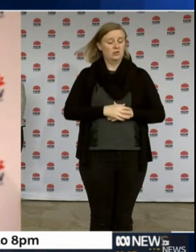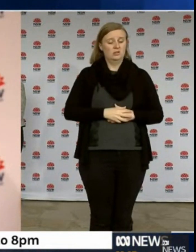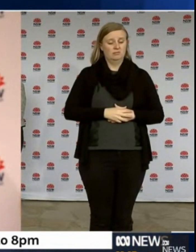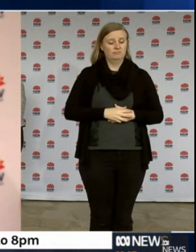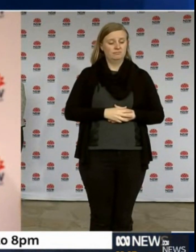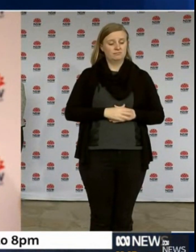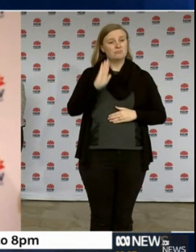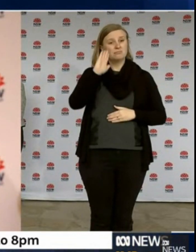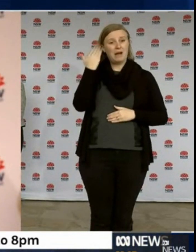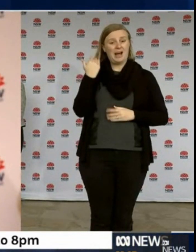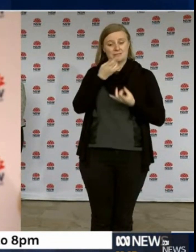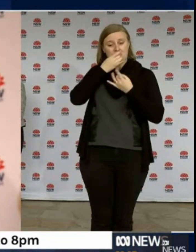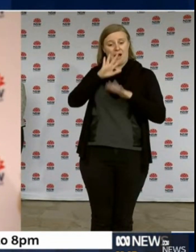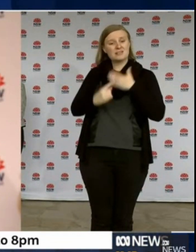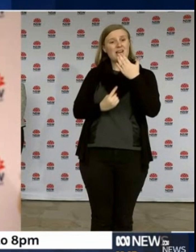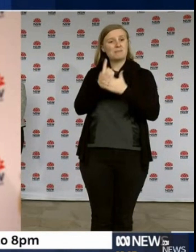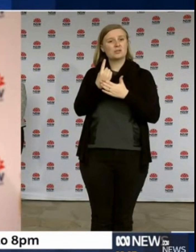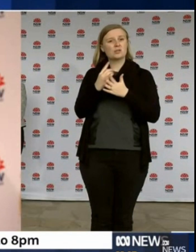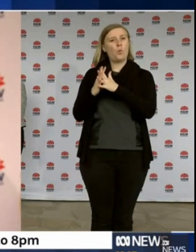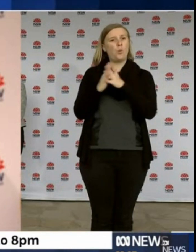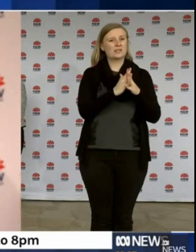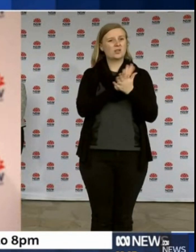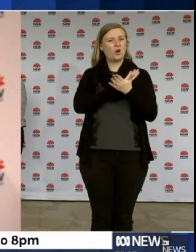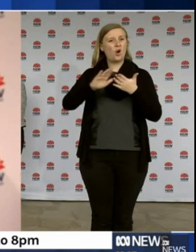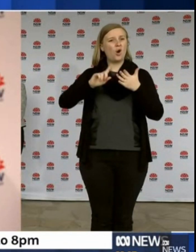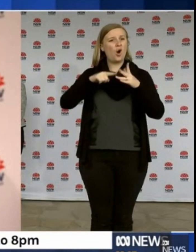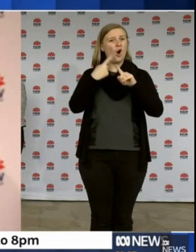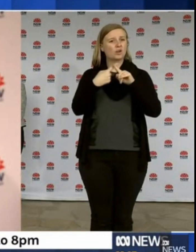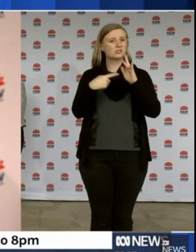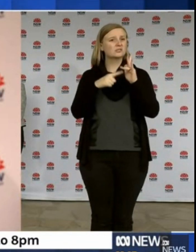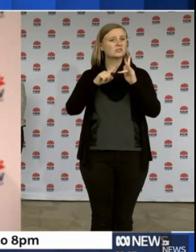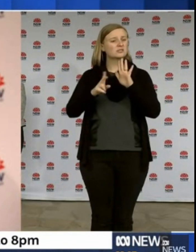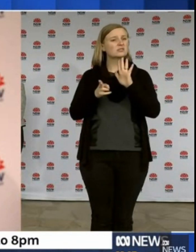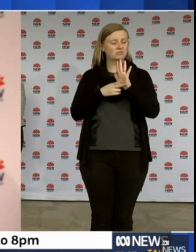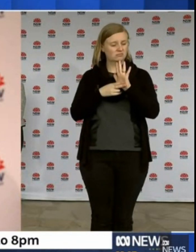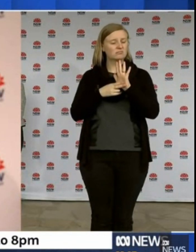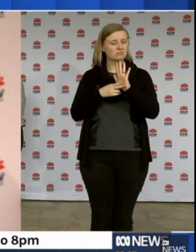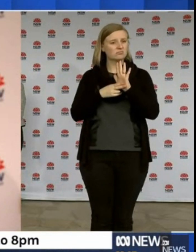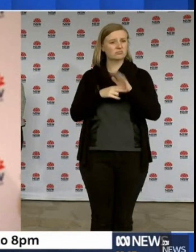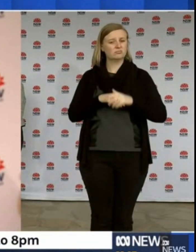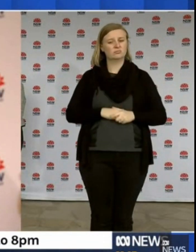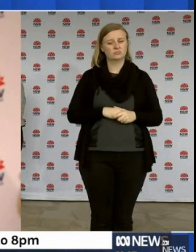a party that was reported at West Hoxton early in this outbreak.